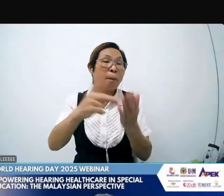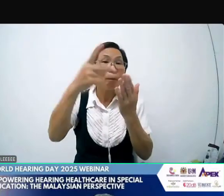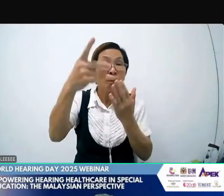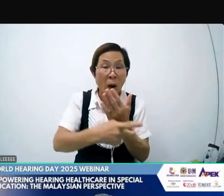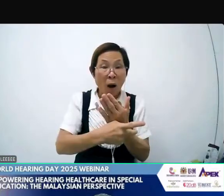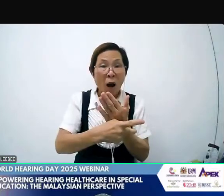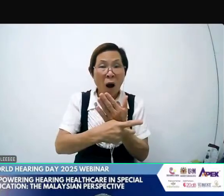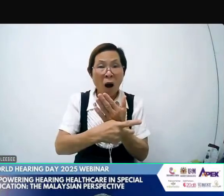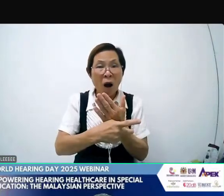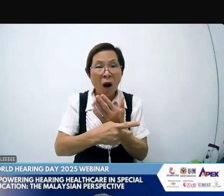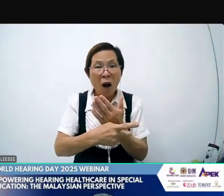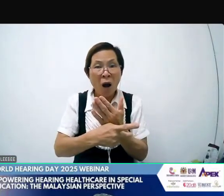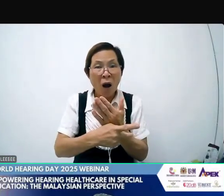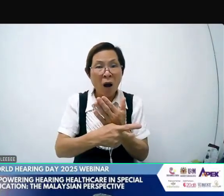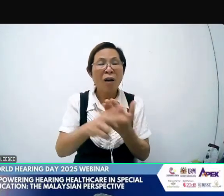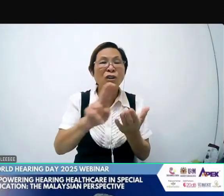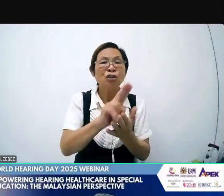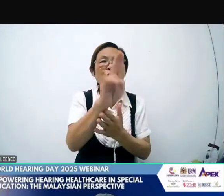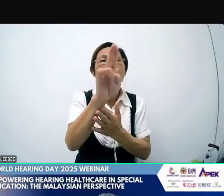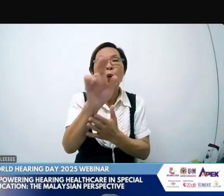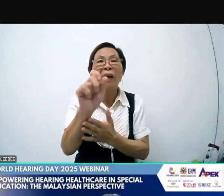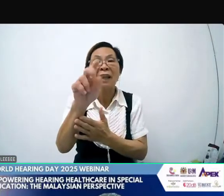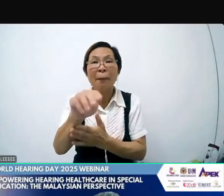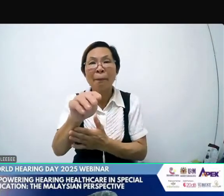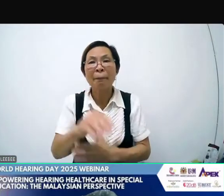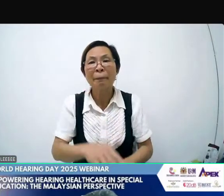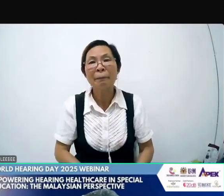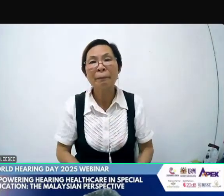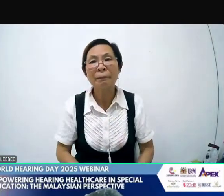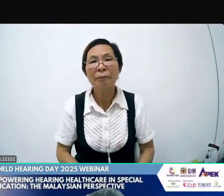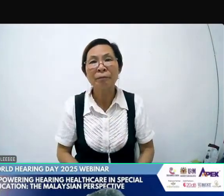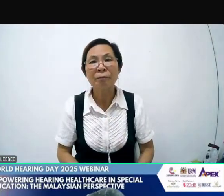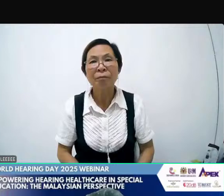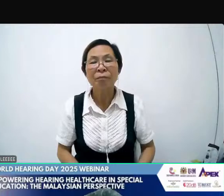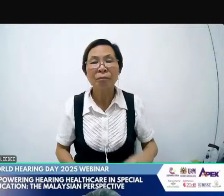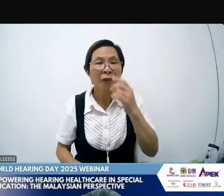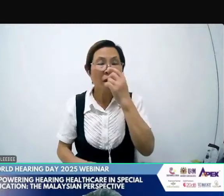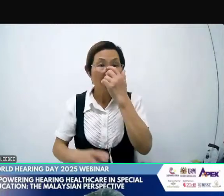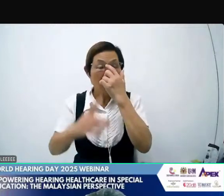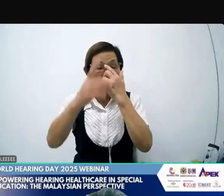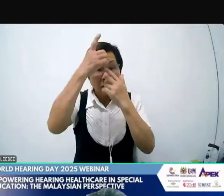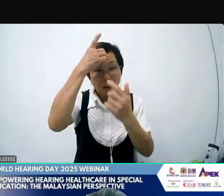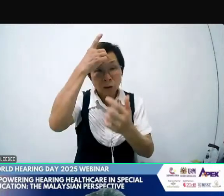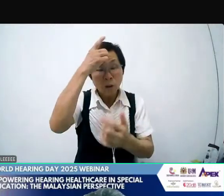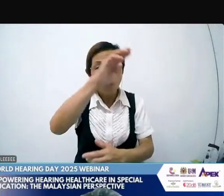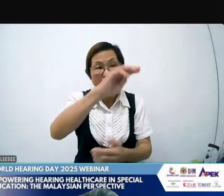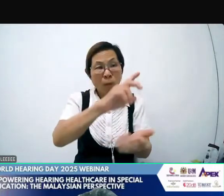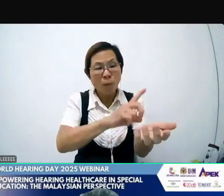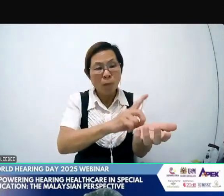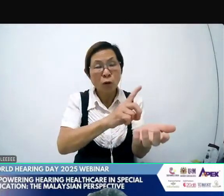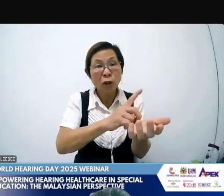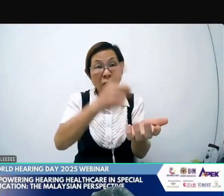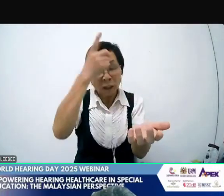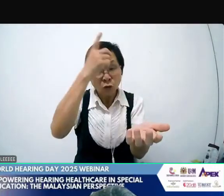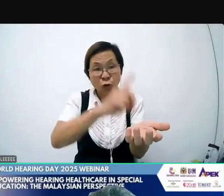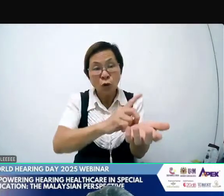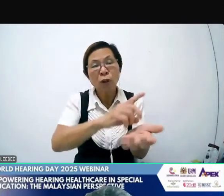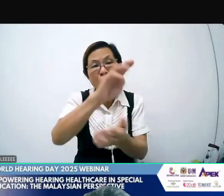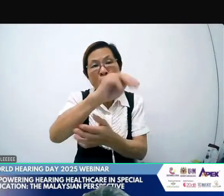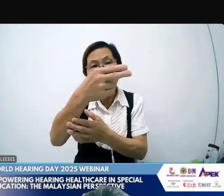Health Science, University Science Malaysia. Prof. Dr. Muhammad Nurmani Zakaria, the floor is yours.